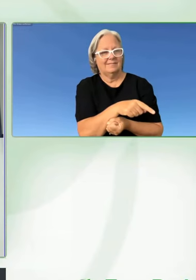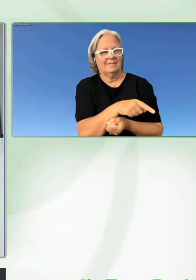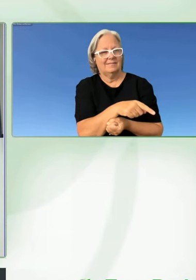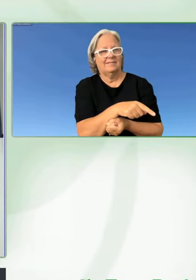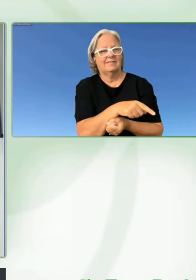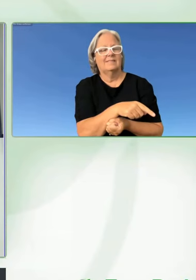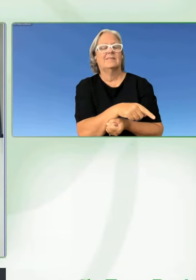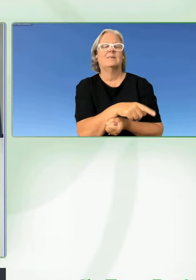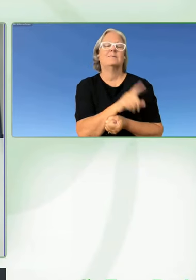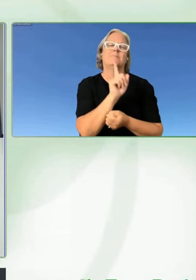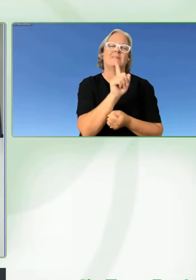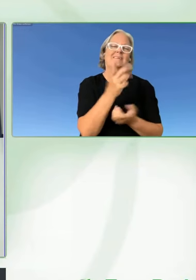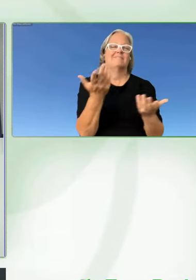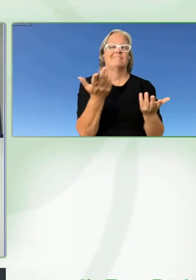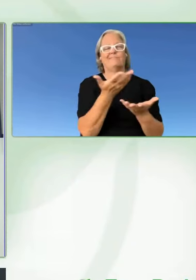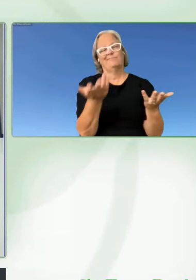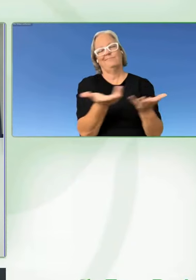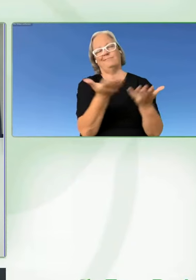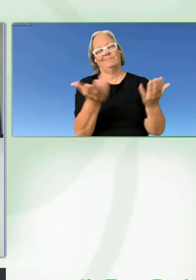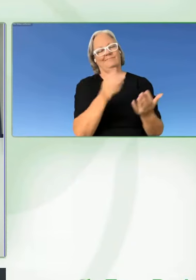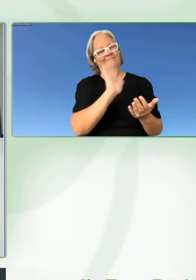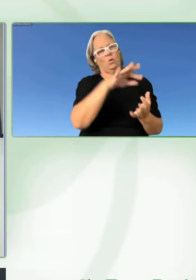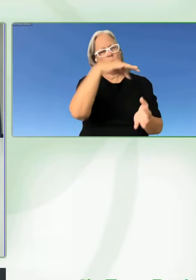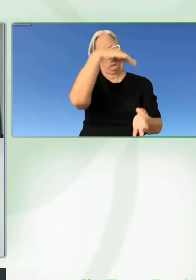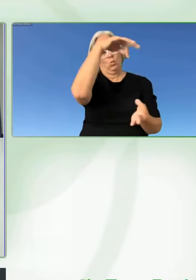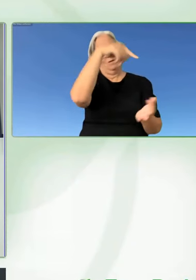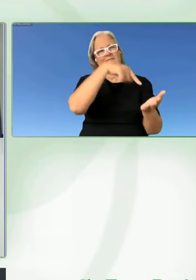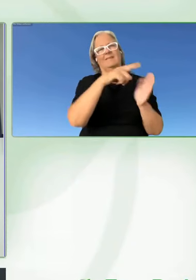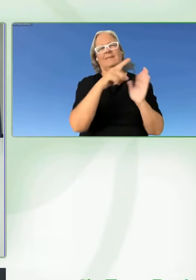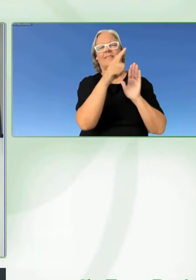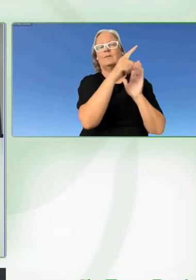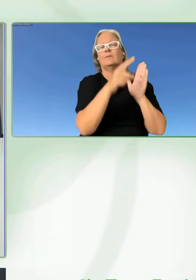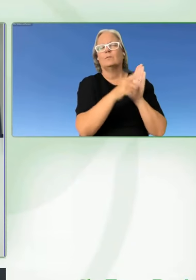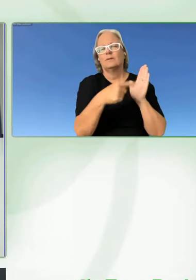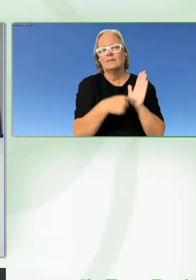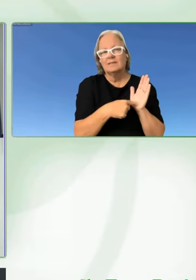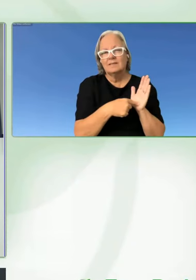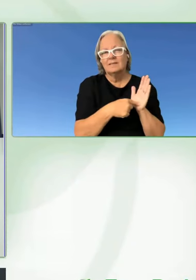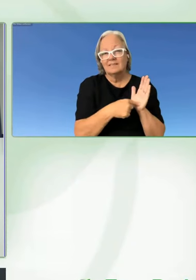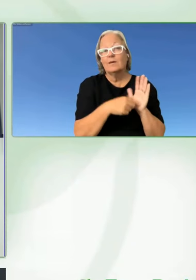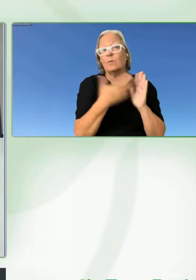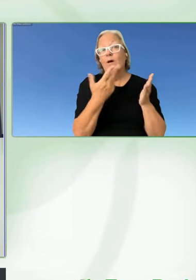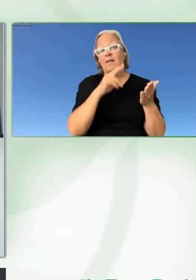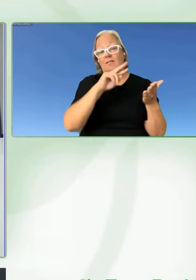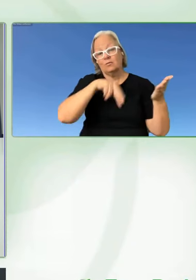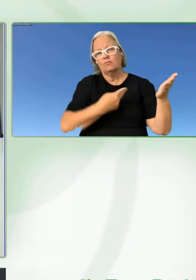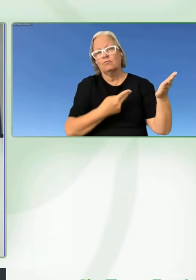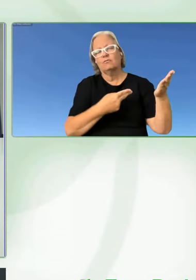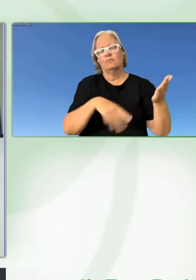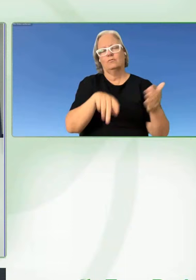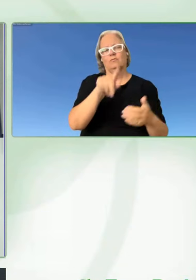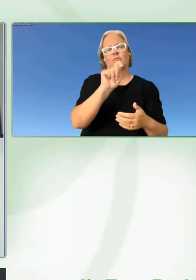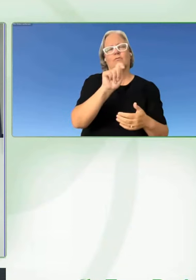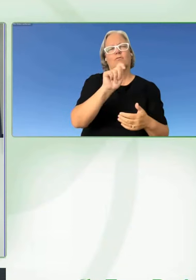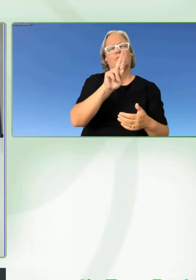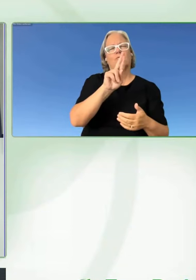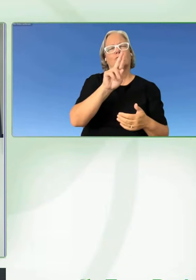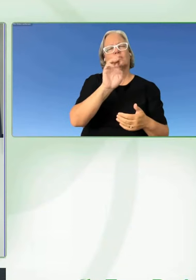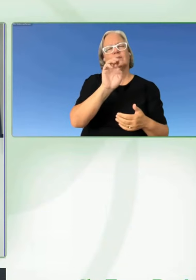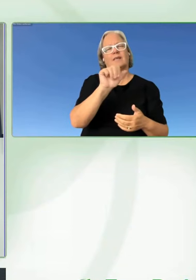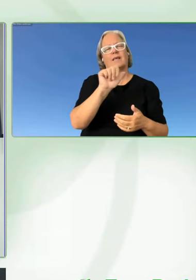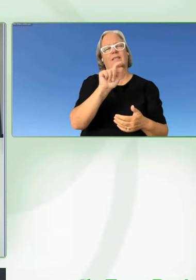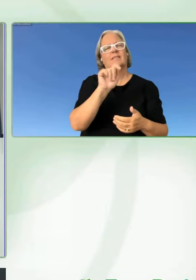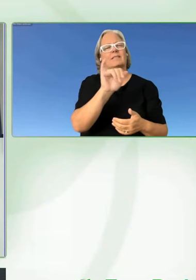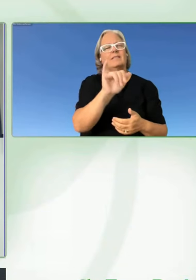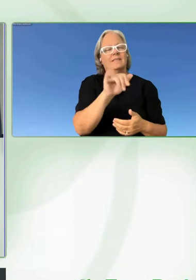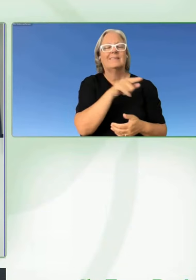legal base is derived from our treaty, requires unanimous approval of